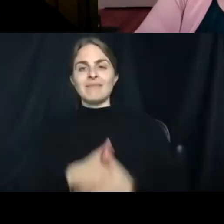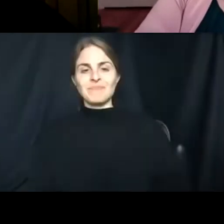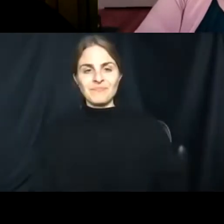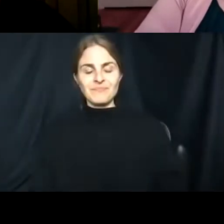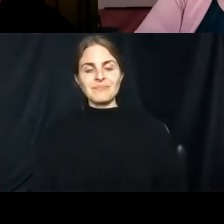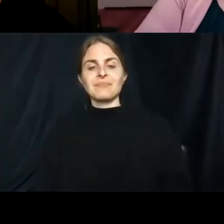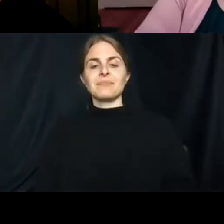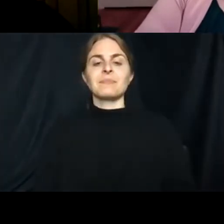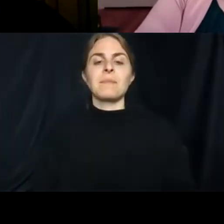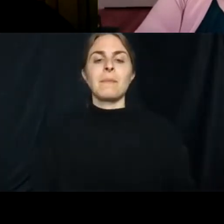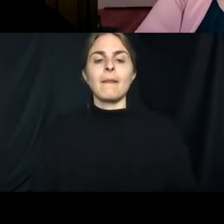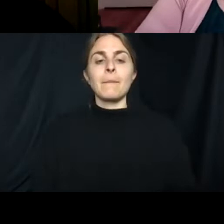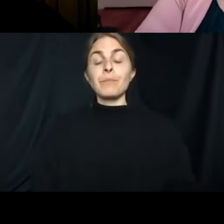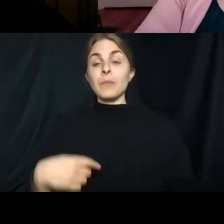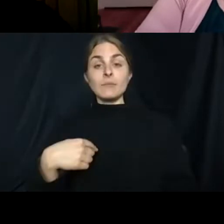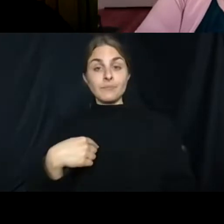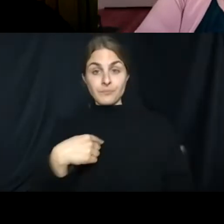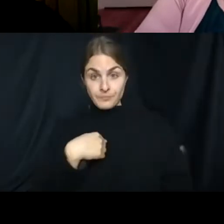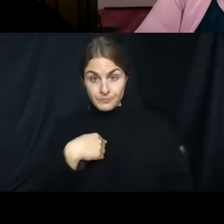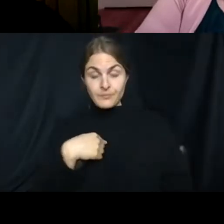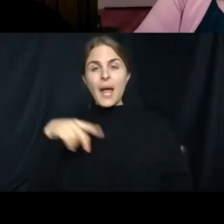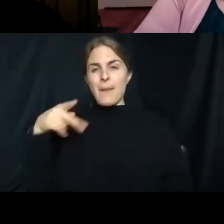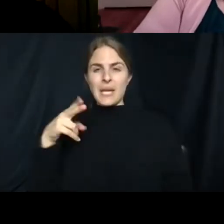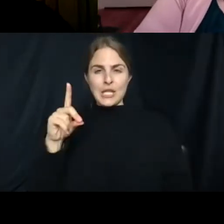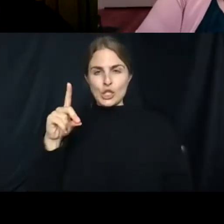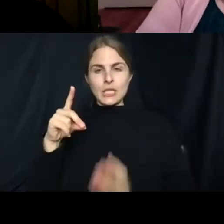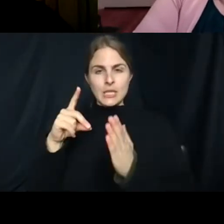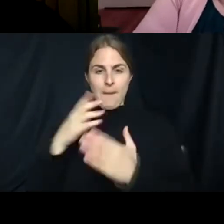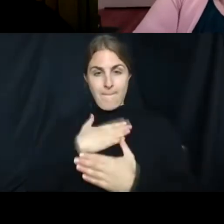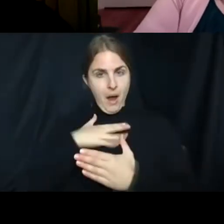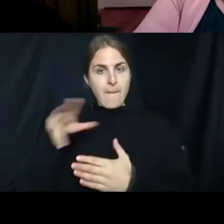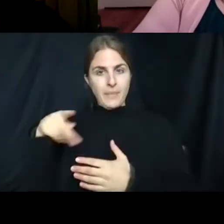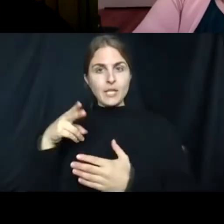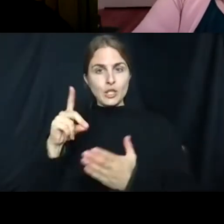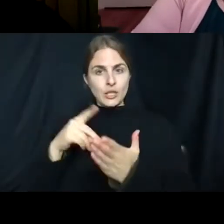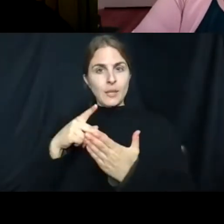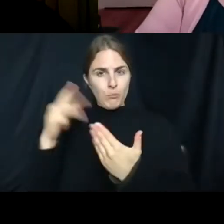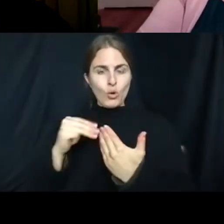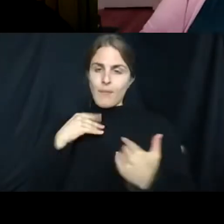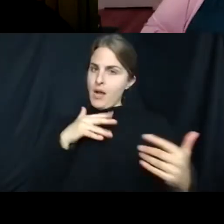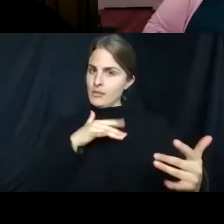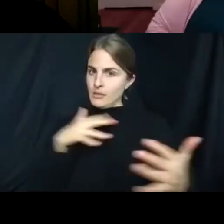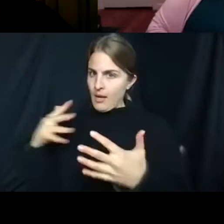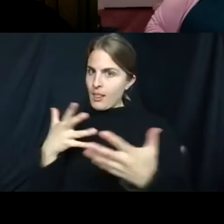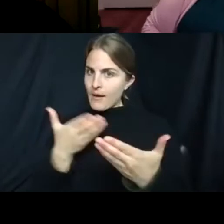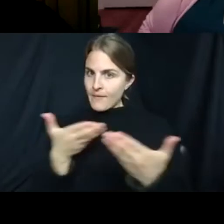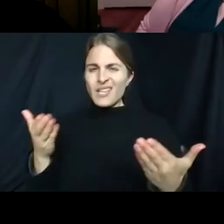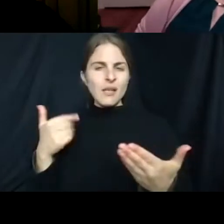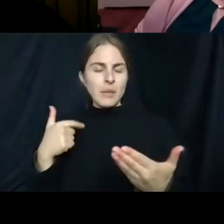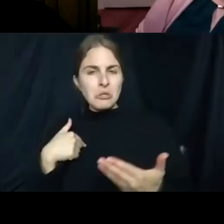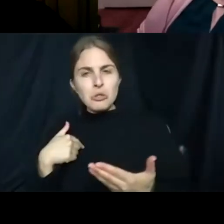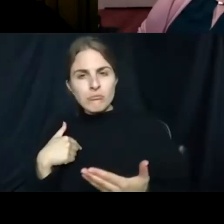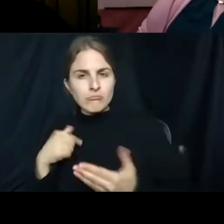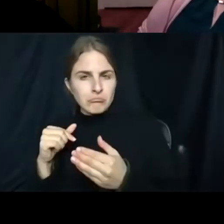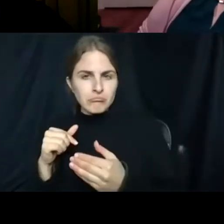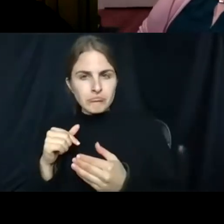So I specifically, in my PhD program, I study a lot of things, as you may have heard in my bio, but you know, for